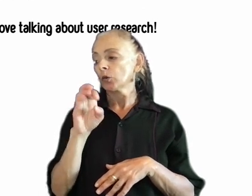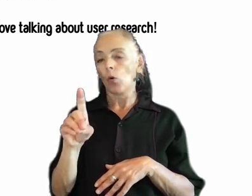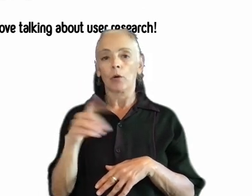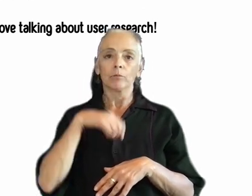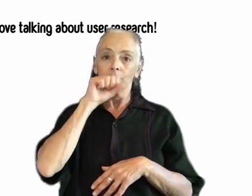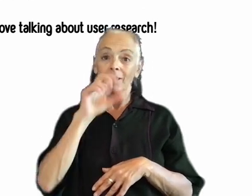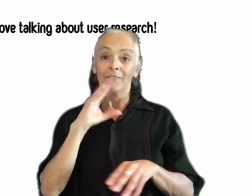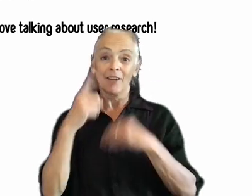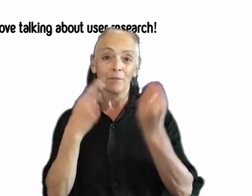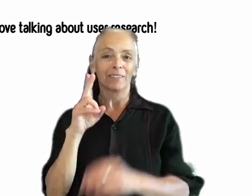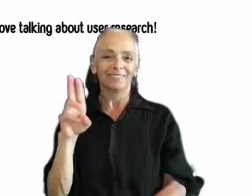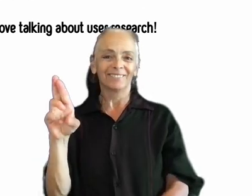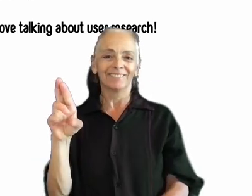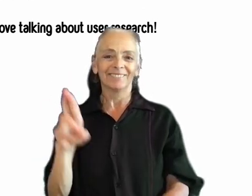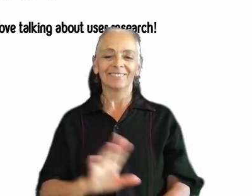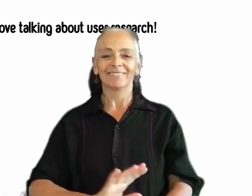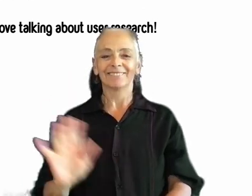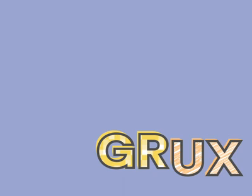research.